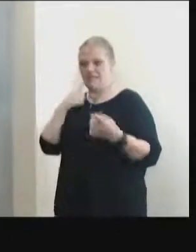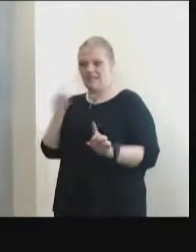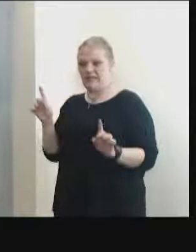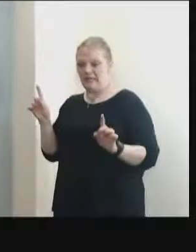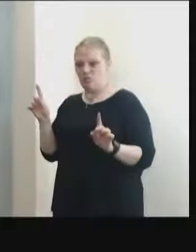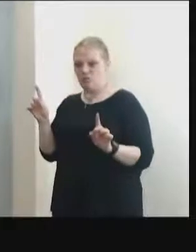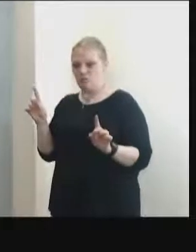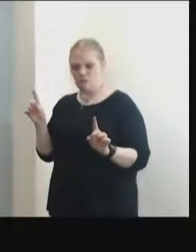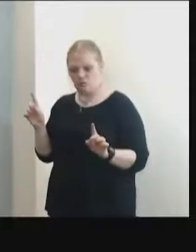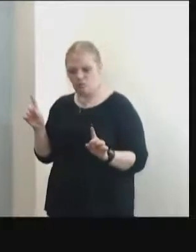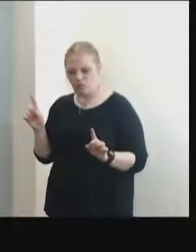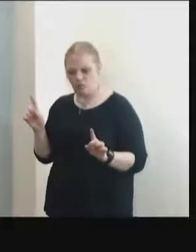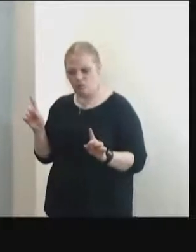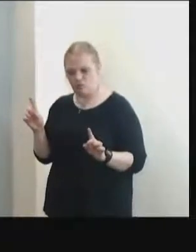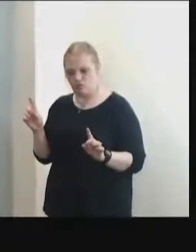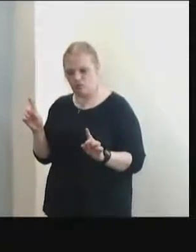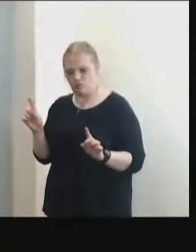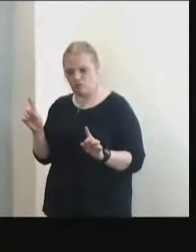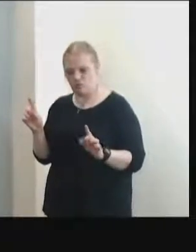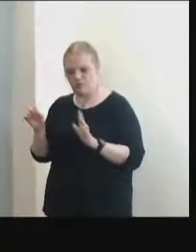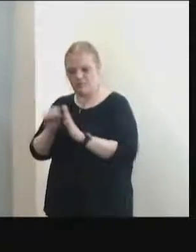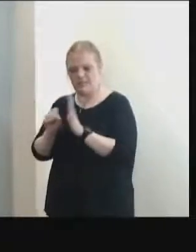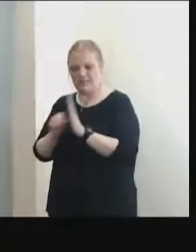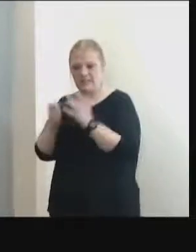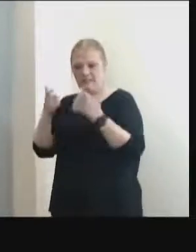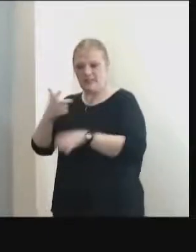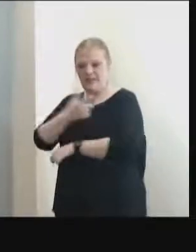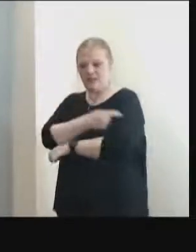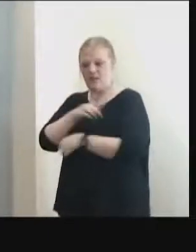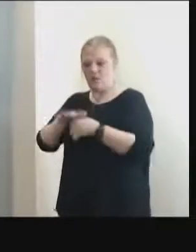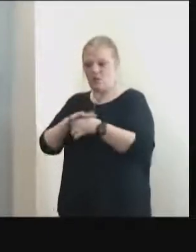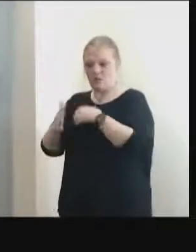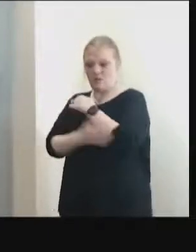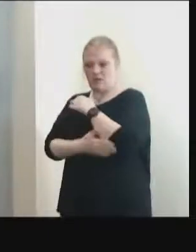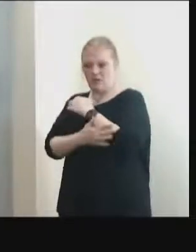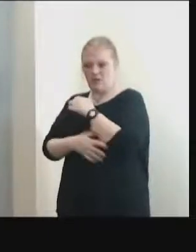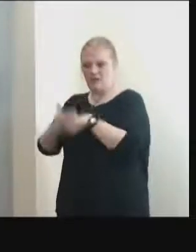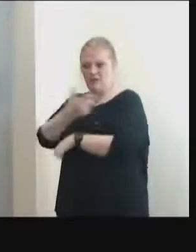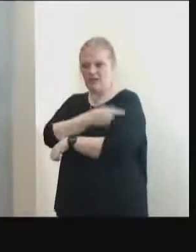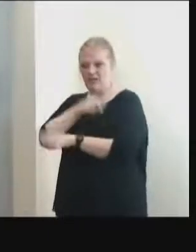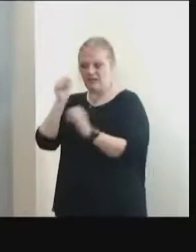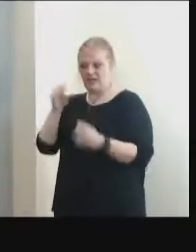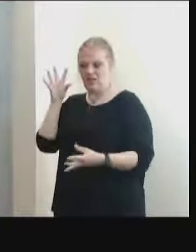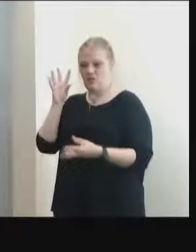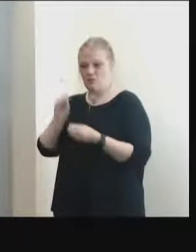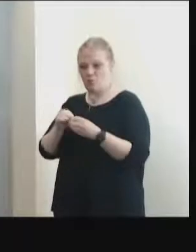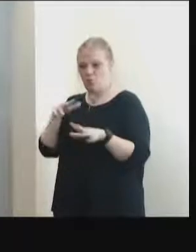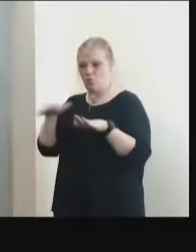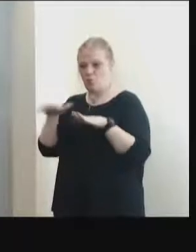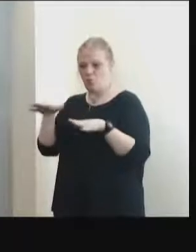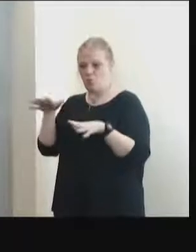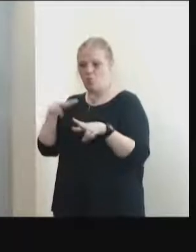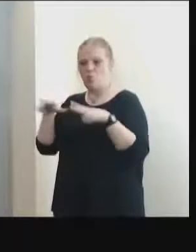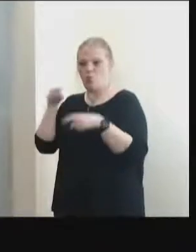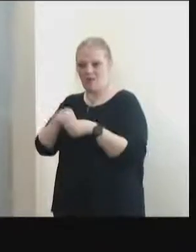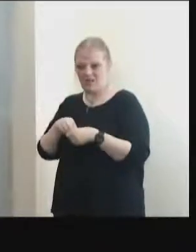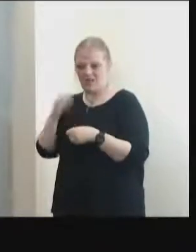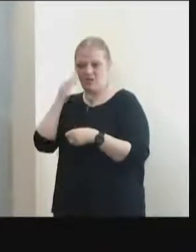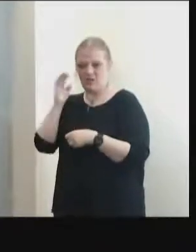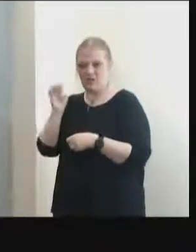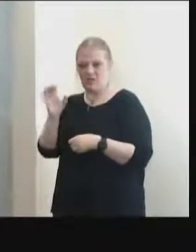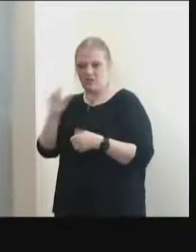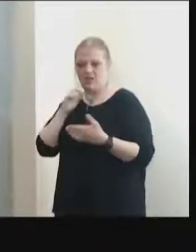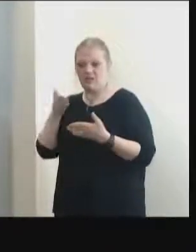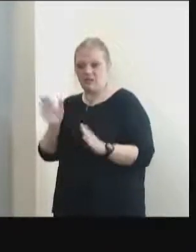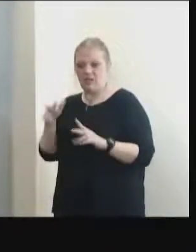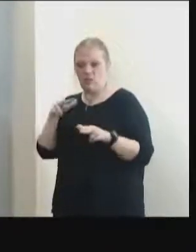that aside from the state mass vac sites, local county vaccination sites can do total walk-ins. I know Erie County's been